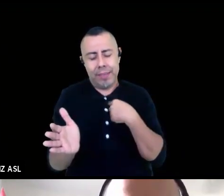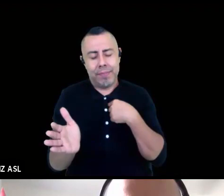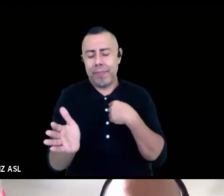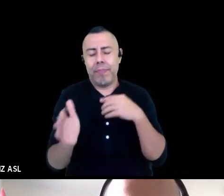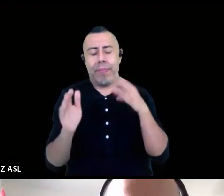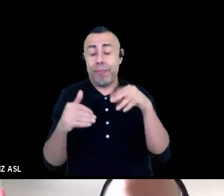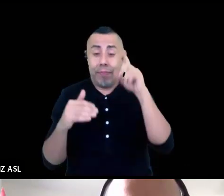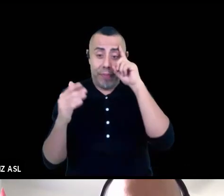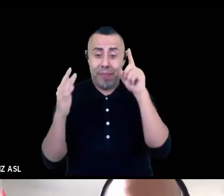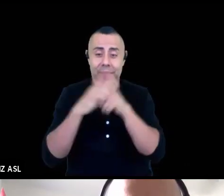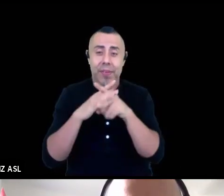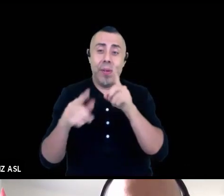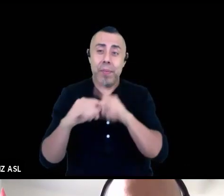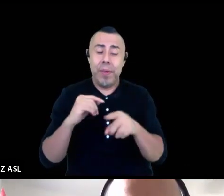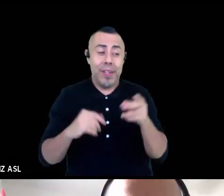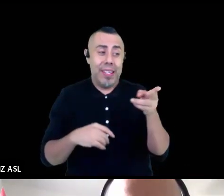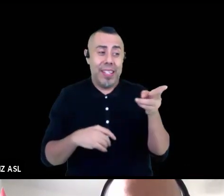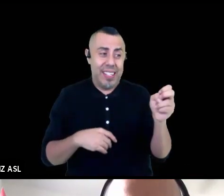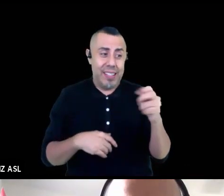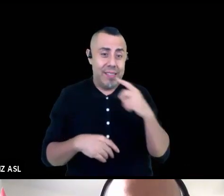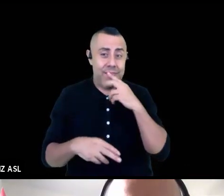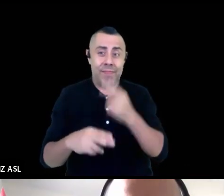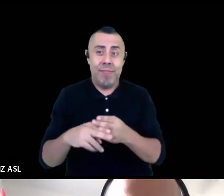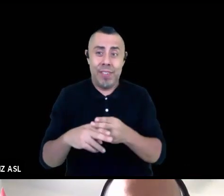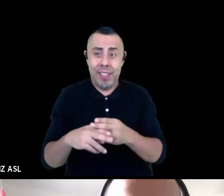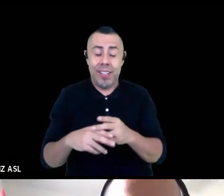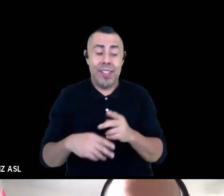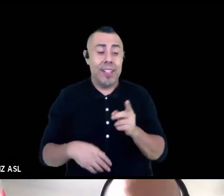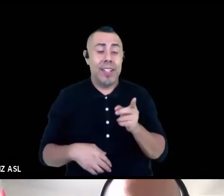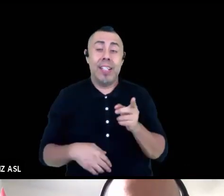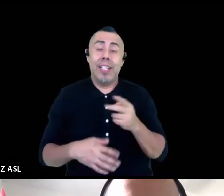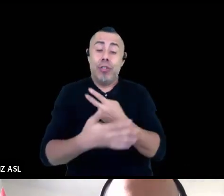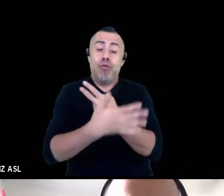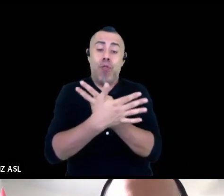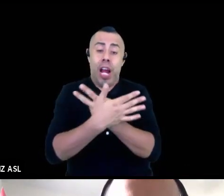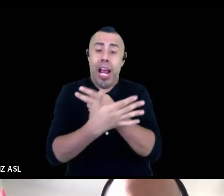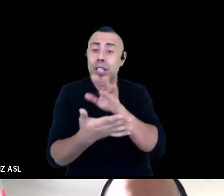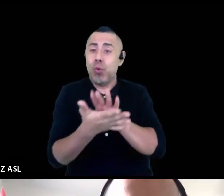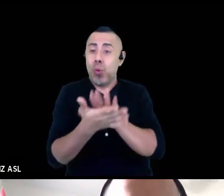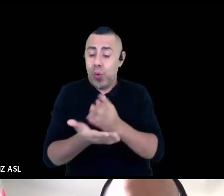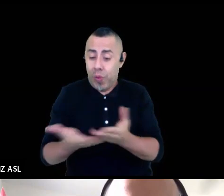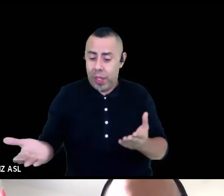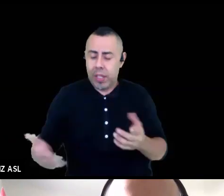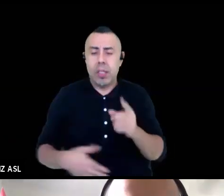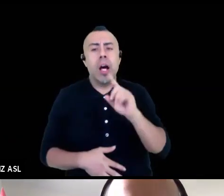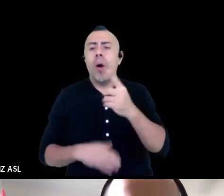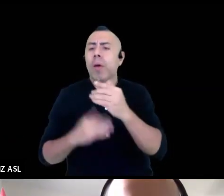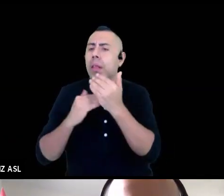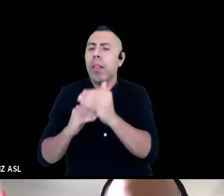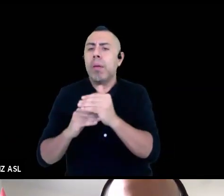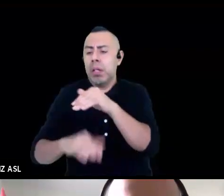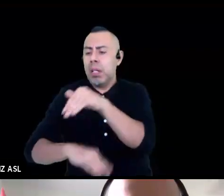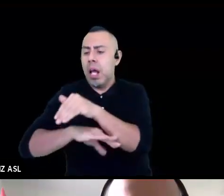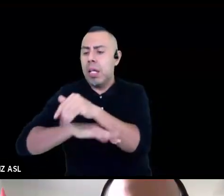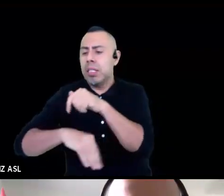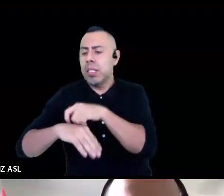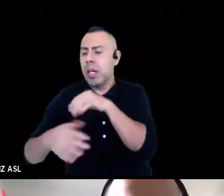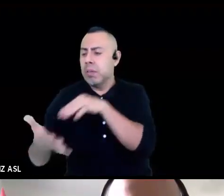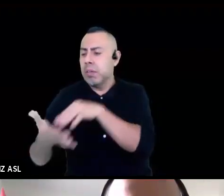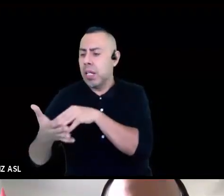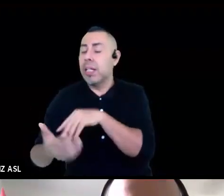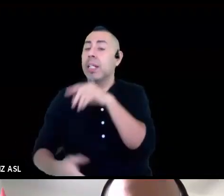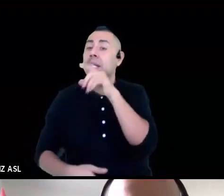that he can only study and work on his grad school stuff at night because he has to be with these people all day. And it did make me feel